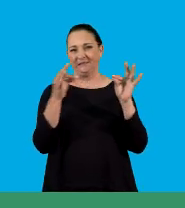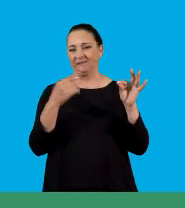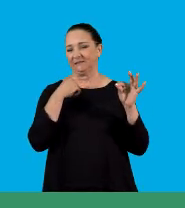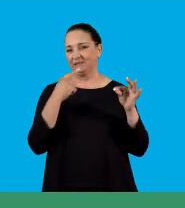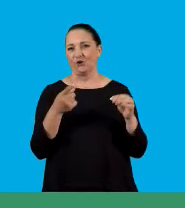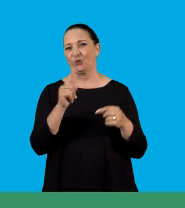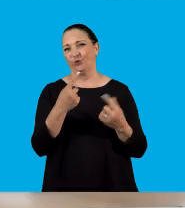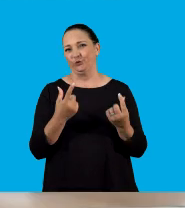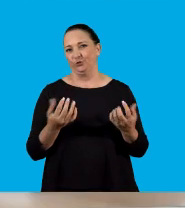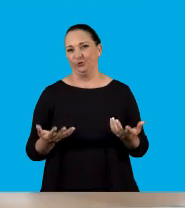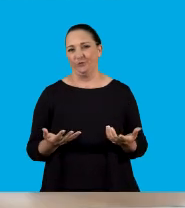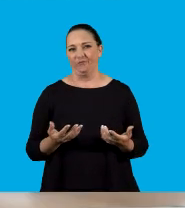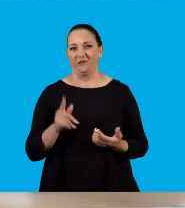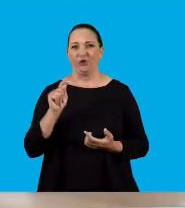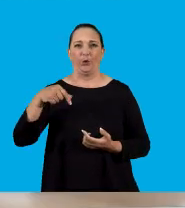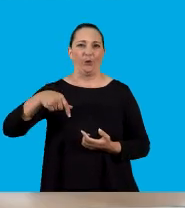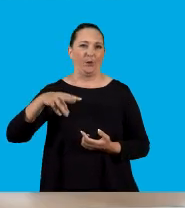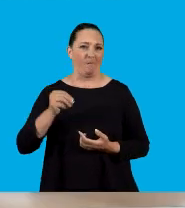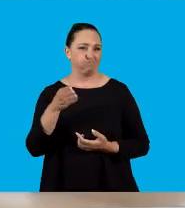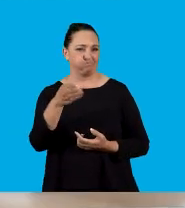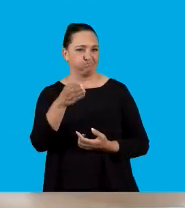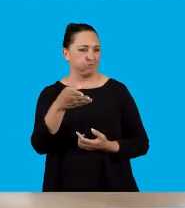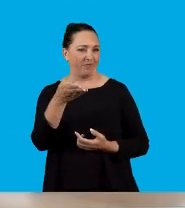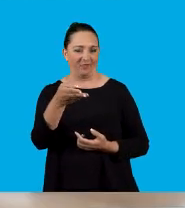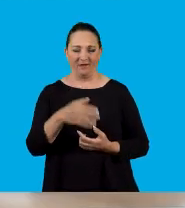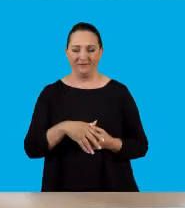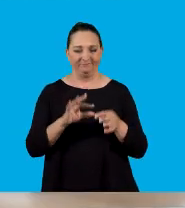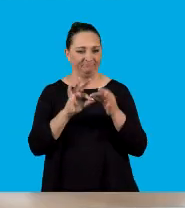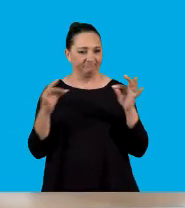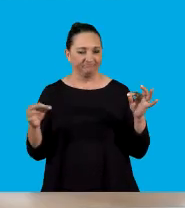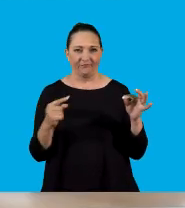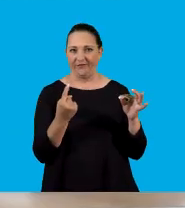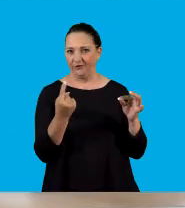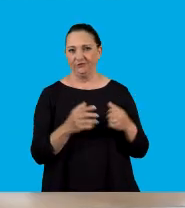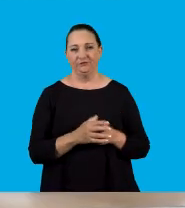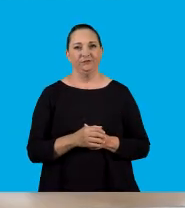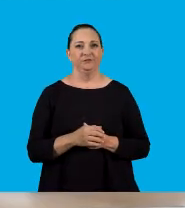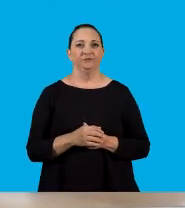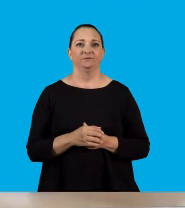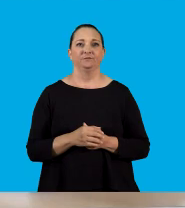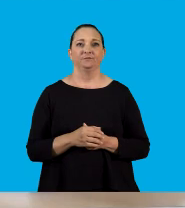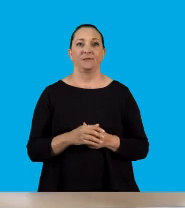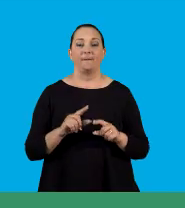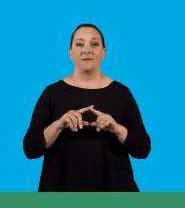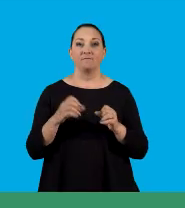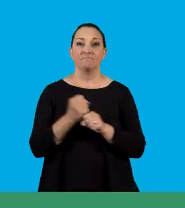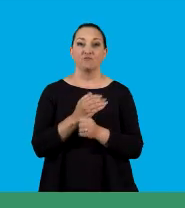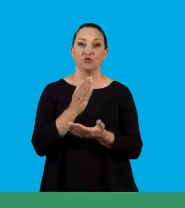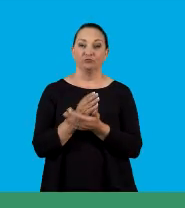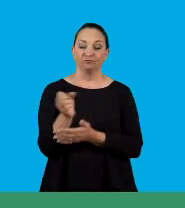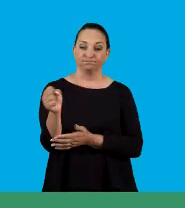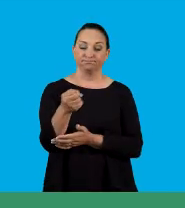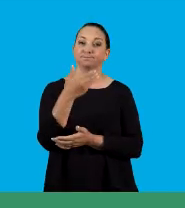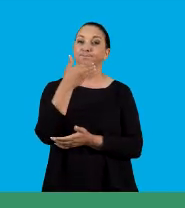recruitment services. There's no TQM there. There's no ways in which TQM can reduce quality there. And then they ensure that